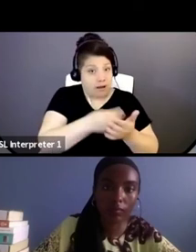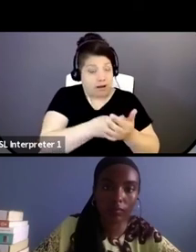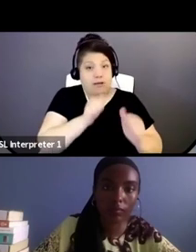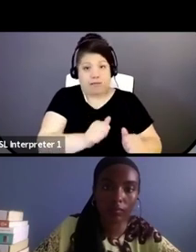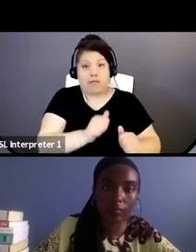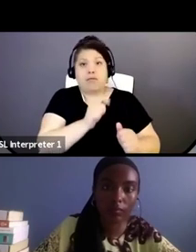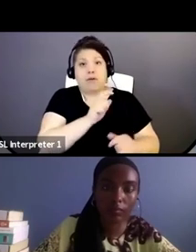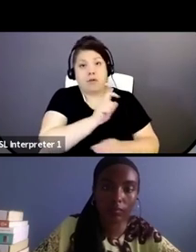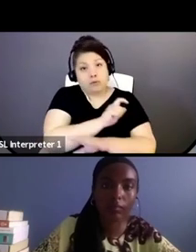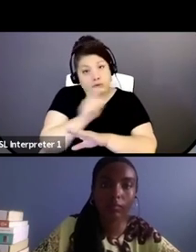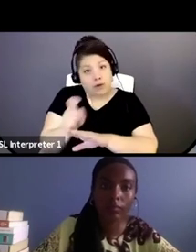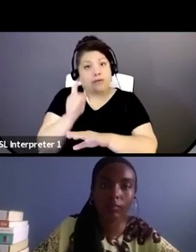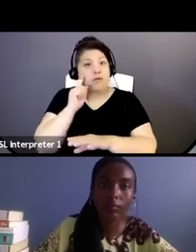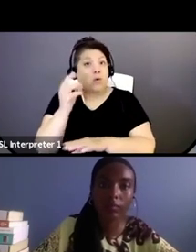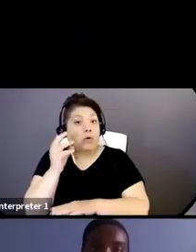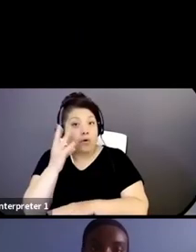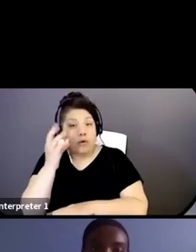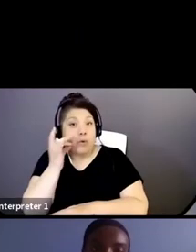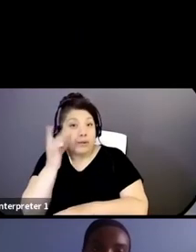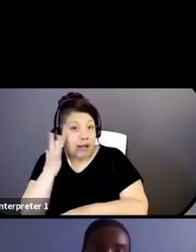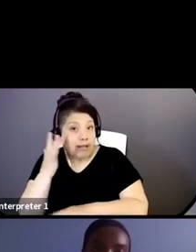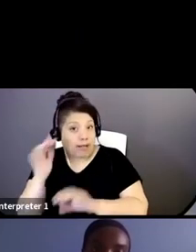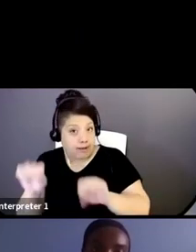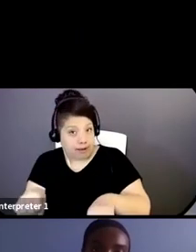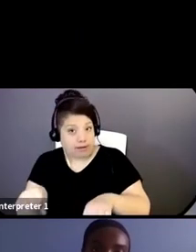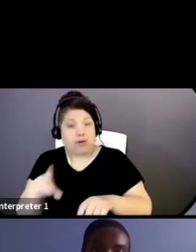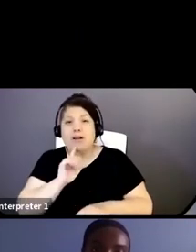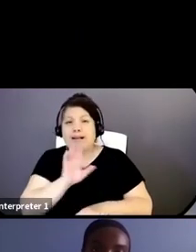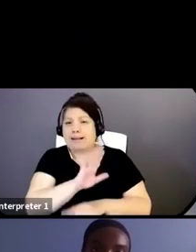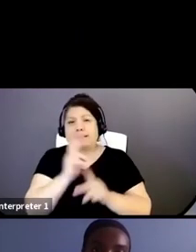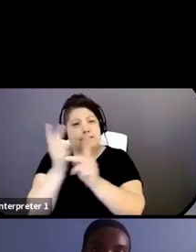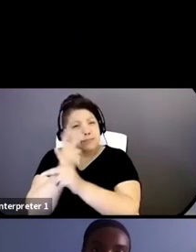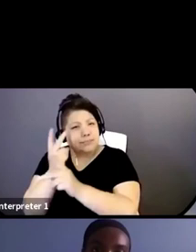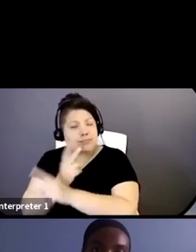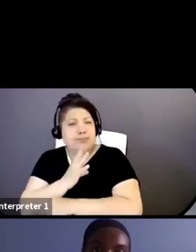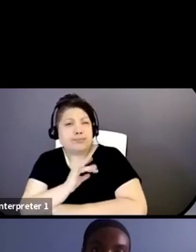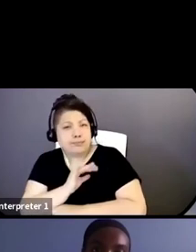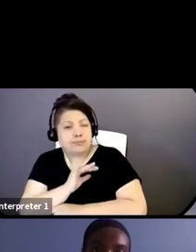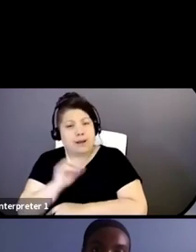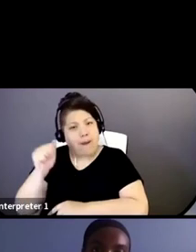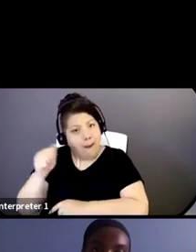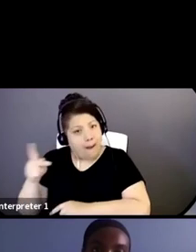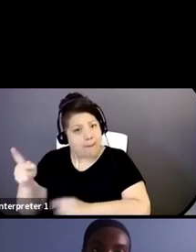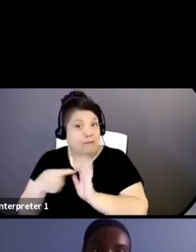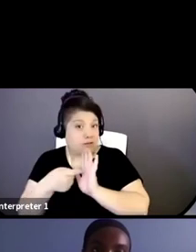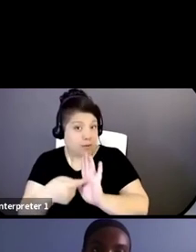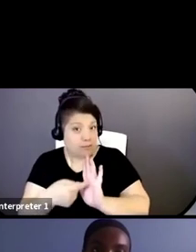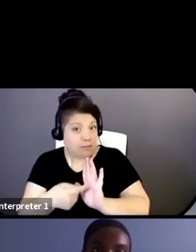whole bunch of like different really unique ways that people are figuring out in their specific